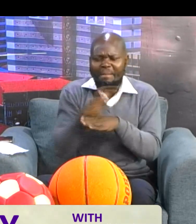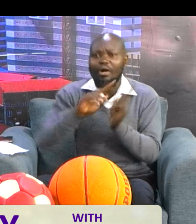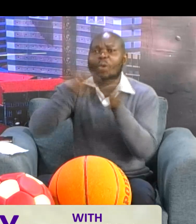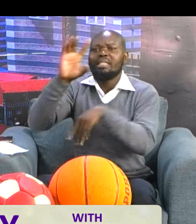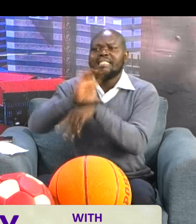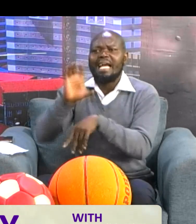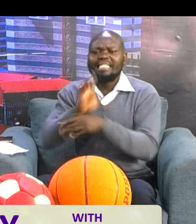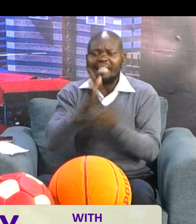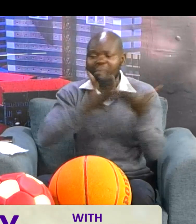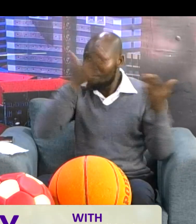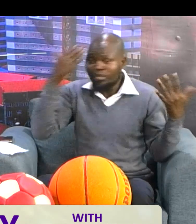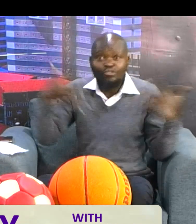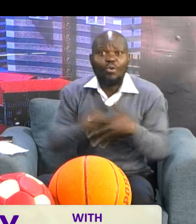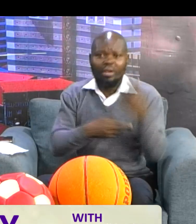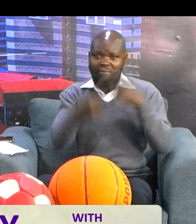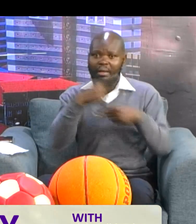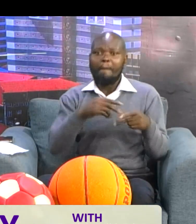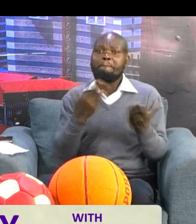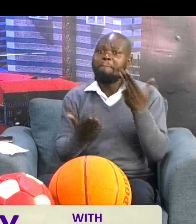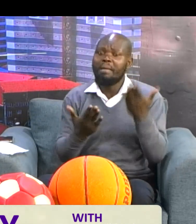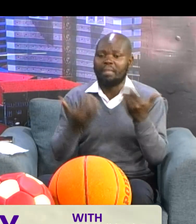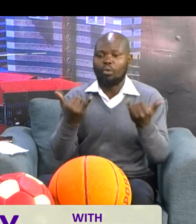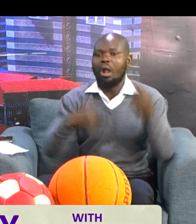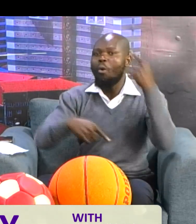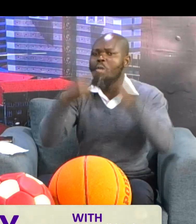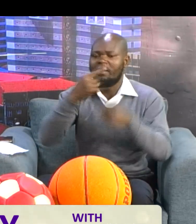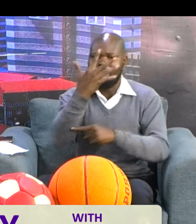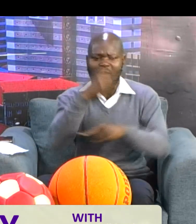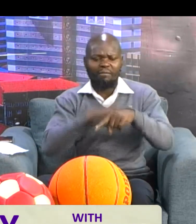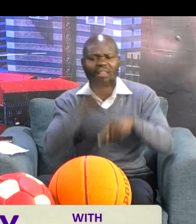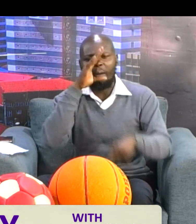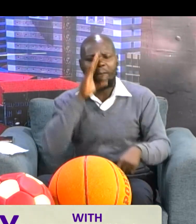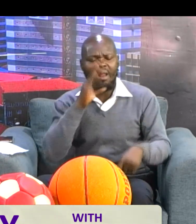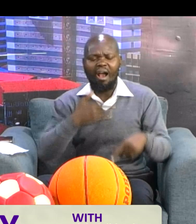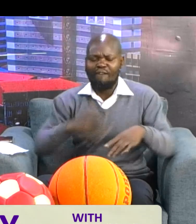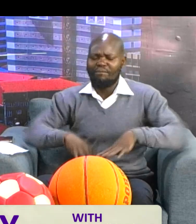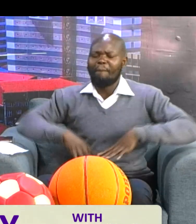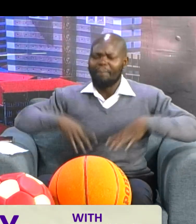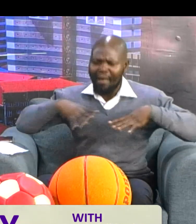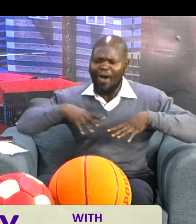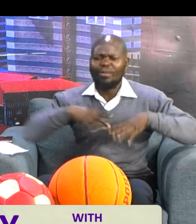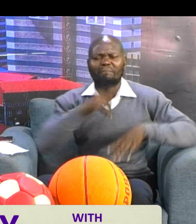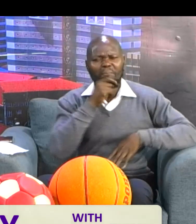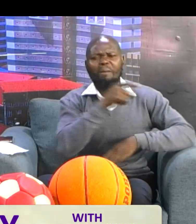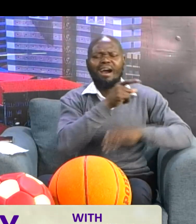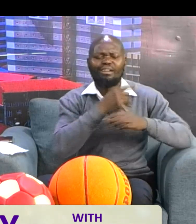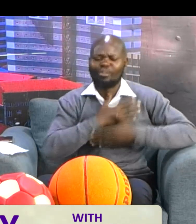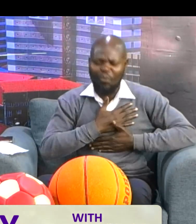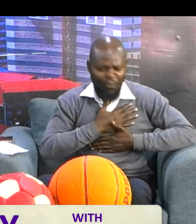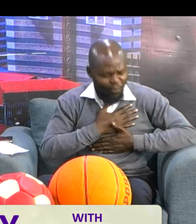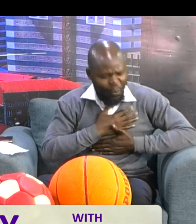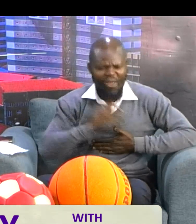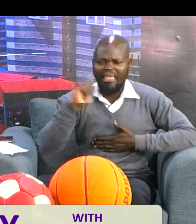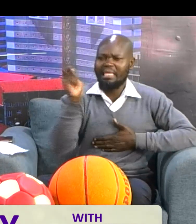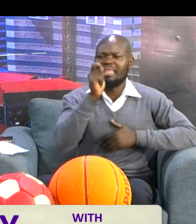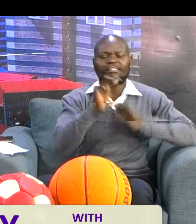what Eli did for us today, right. yesterday, and we've now Eli has now won it 5 times, making us